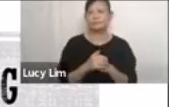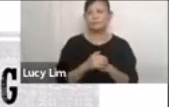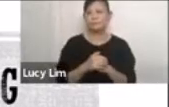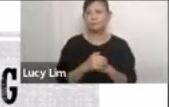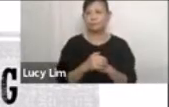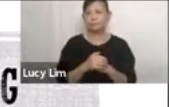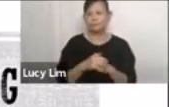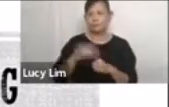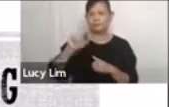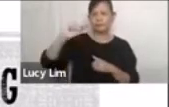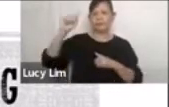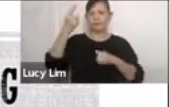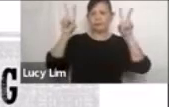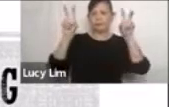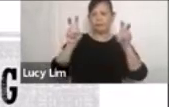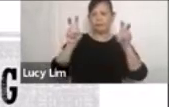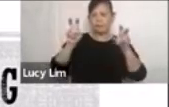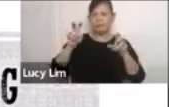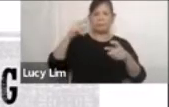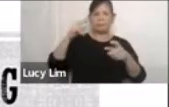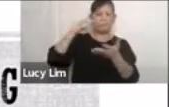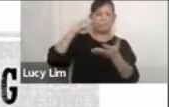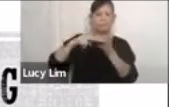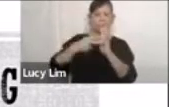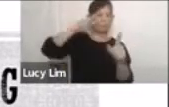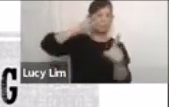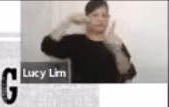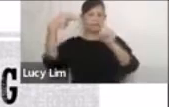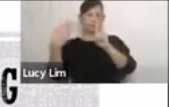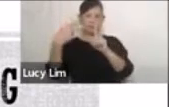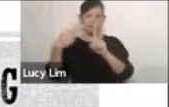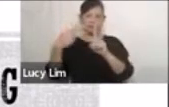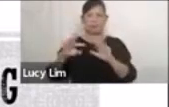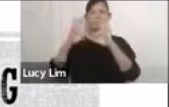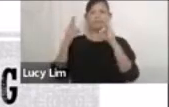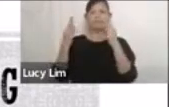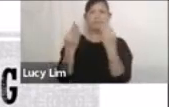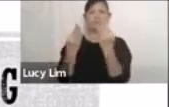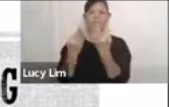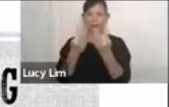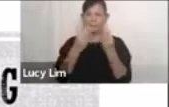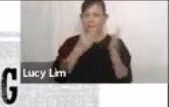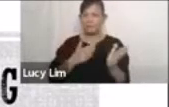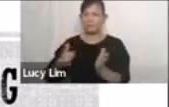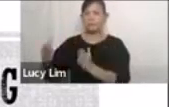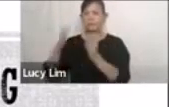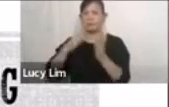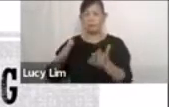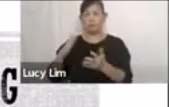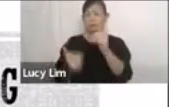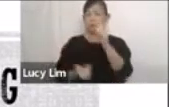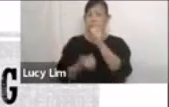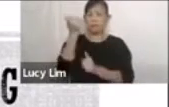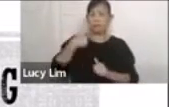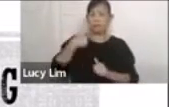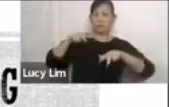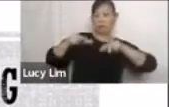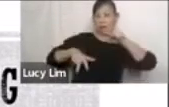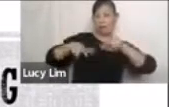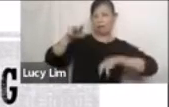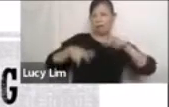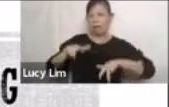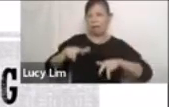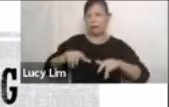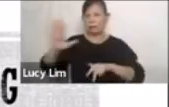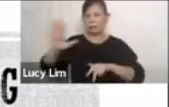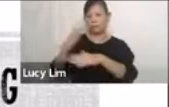area being the perception about family planning. Majority of the participants were hesitant to share the behavior and perception regarding